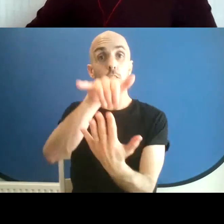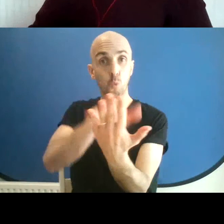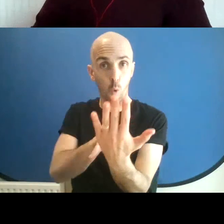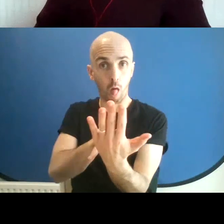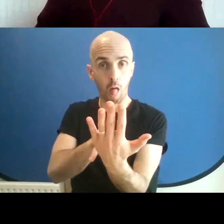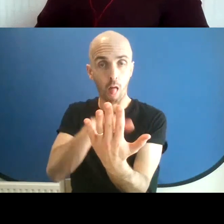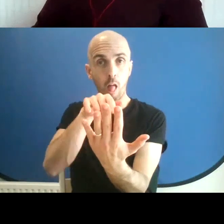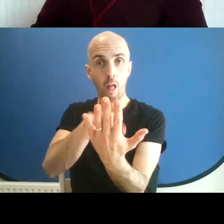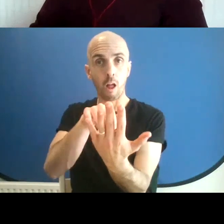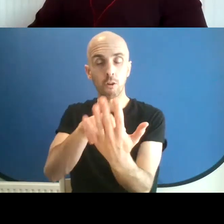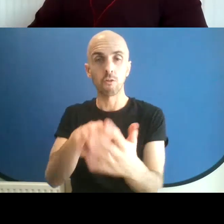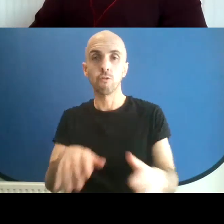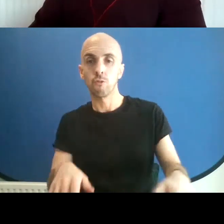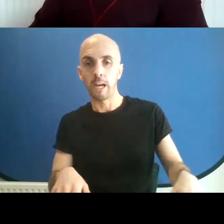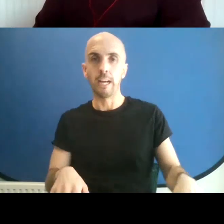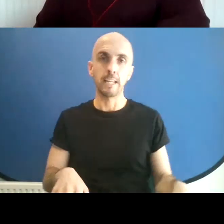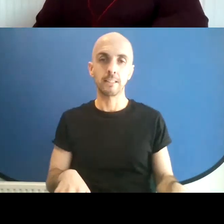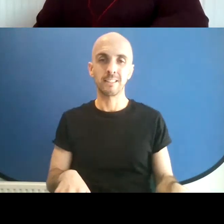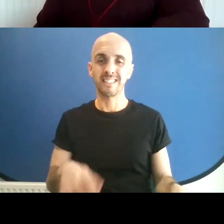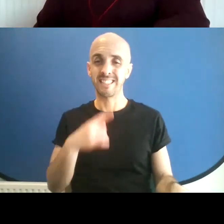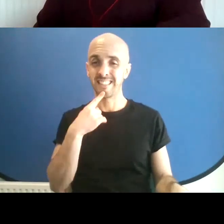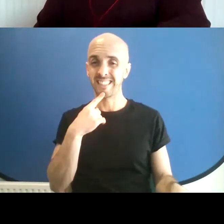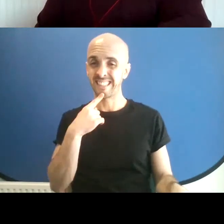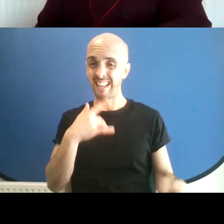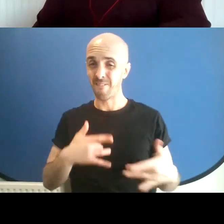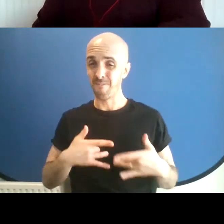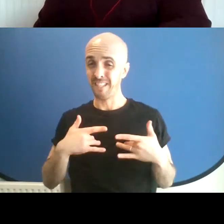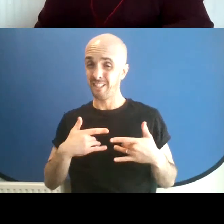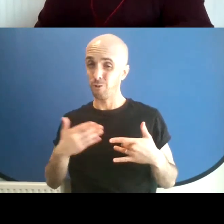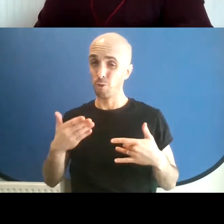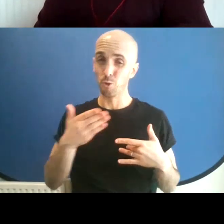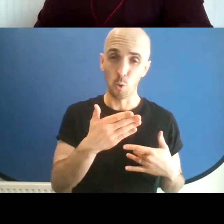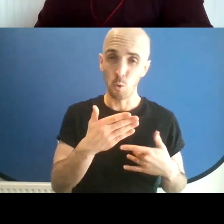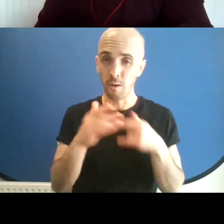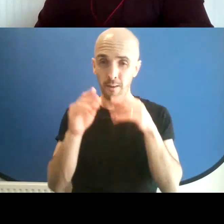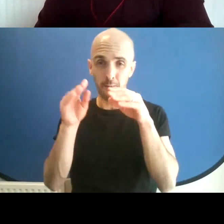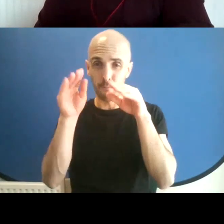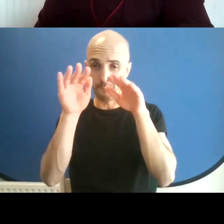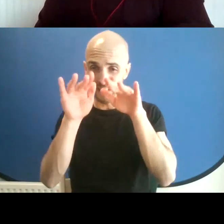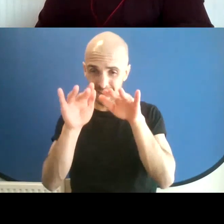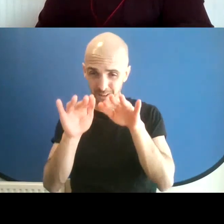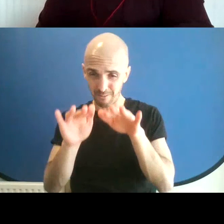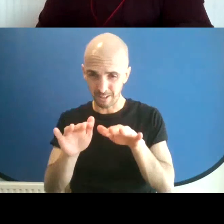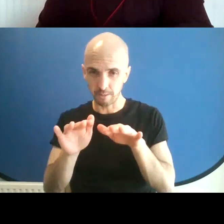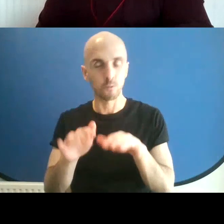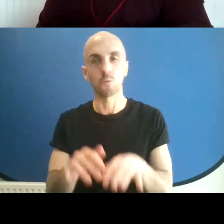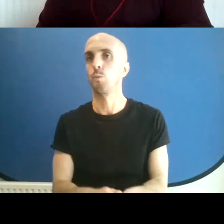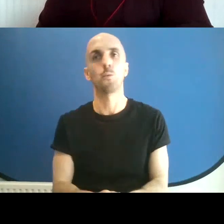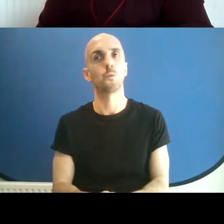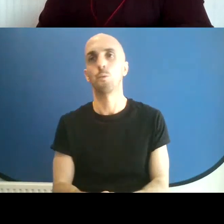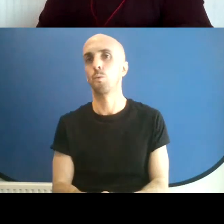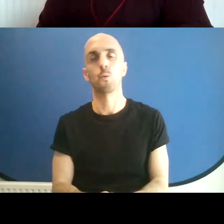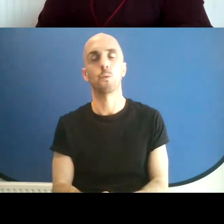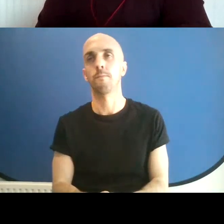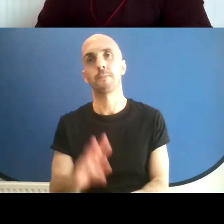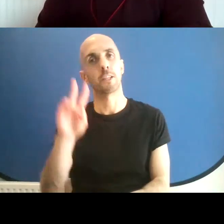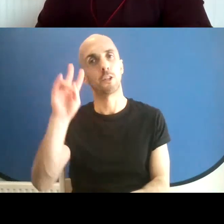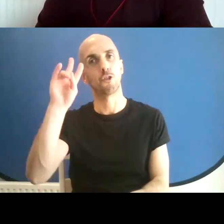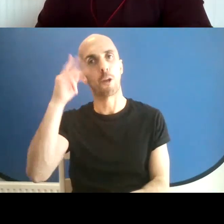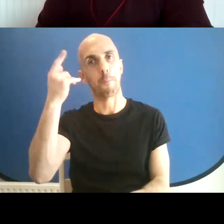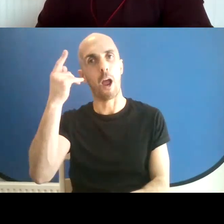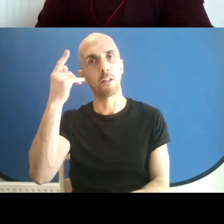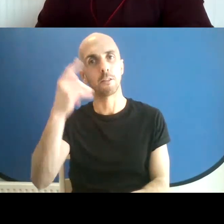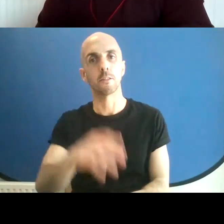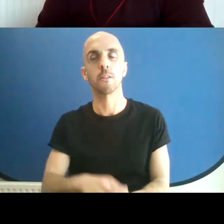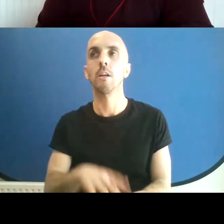justifies your decision not to go. So we're talking about the duality of it, really. And then we were talking about